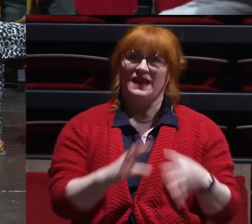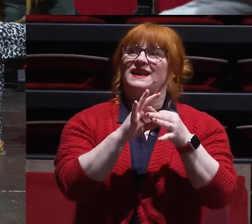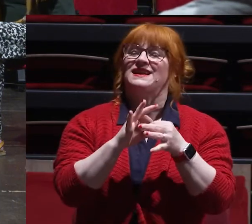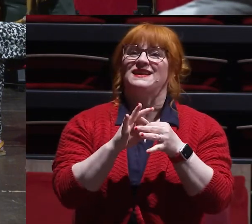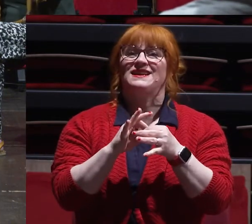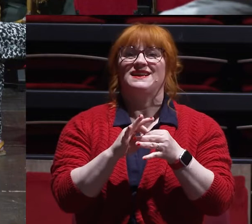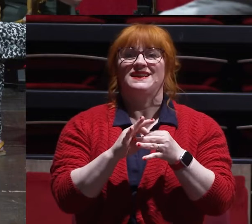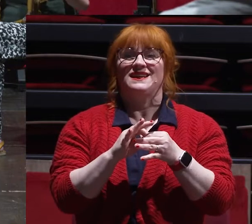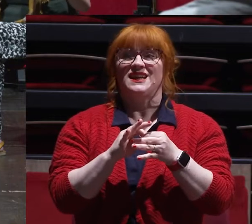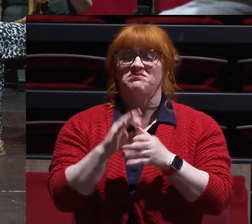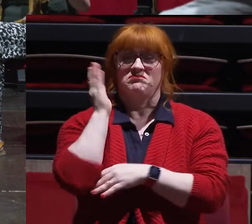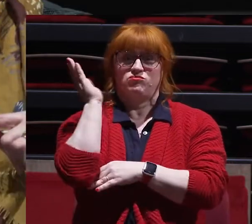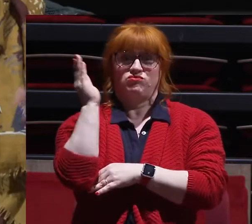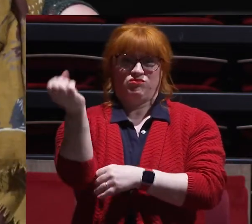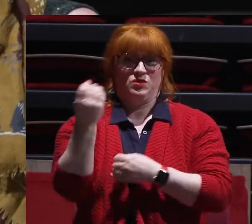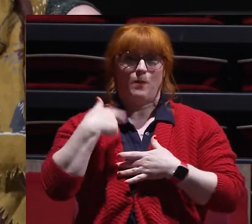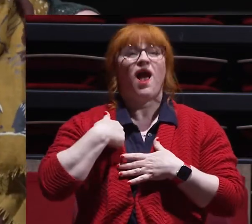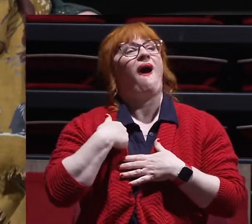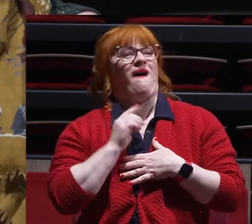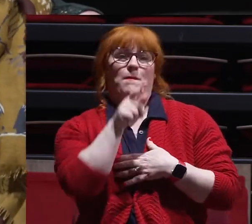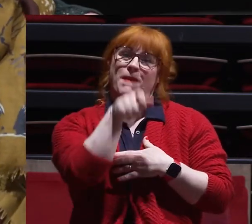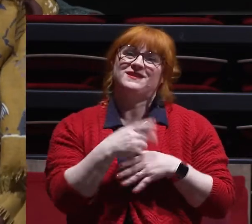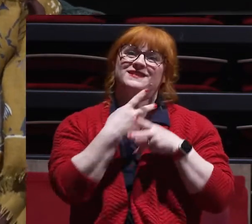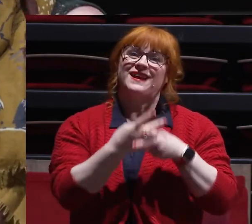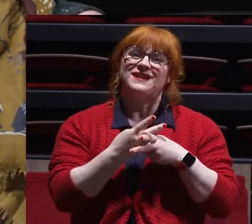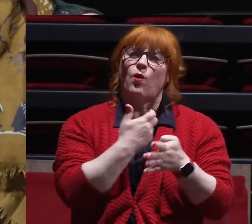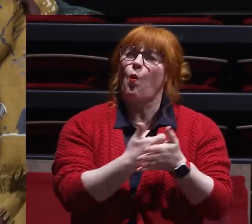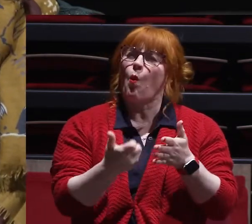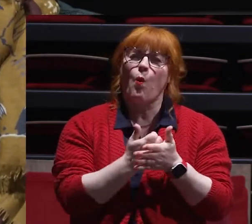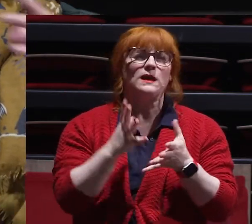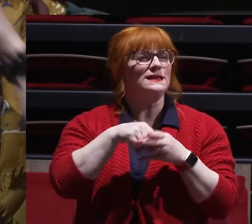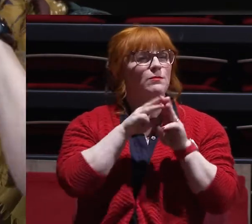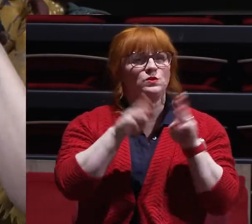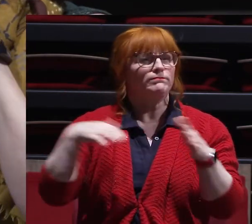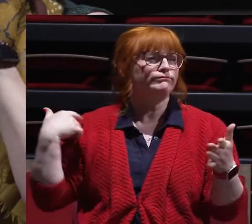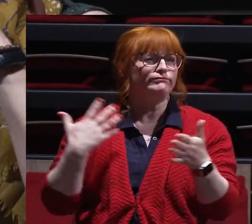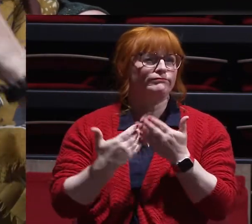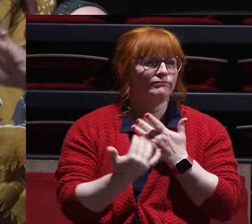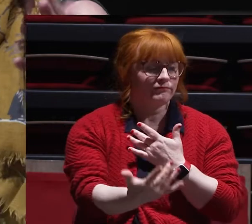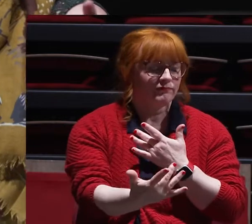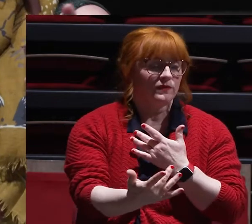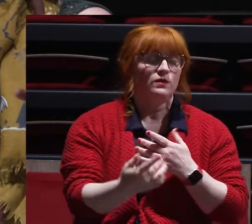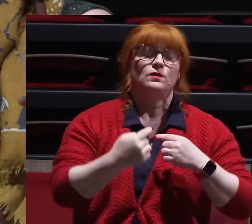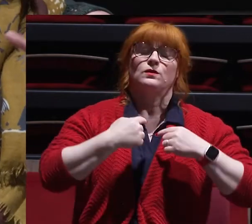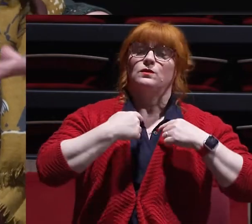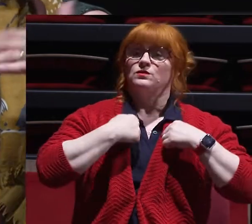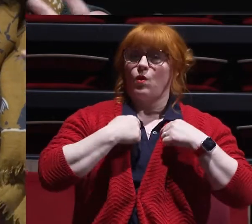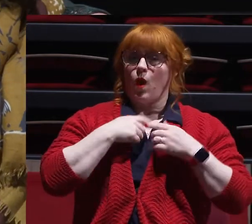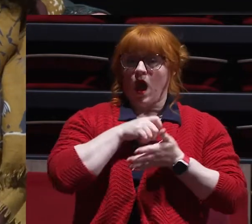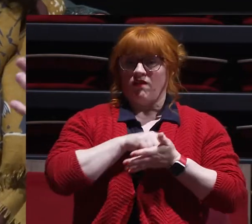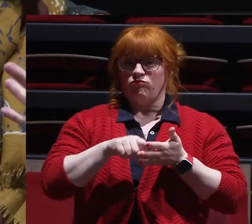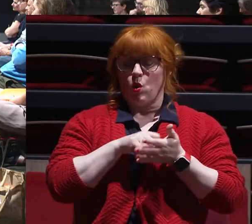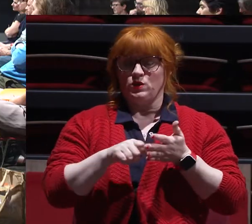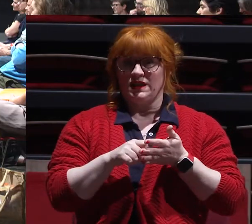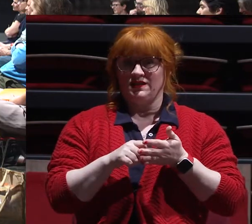I link them together. That caretaker, she's just told me he was always there. He's always going to be there. And so I wrote the first play that I had